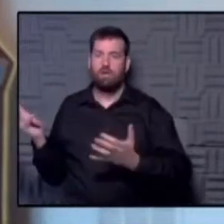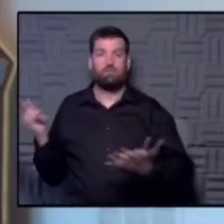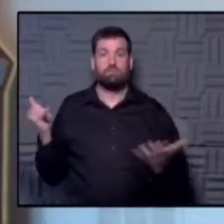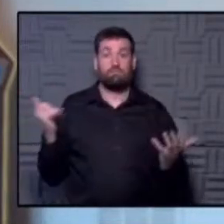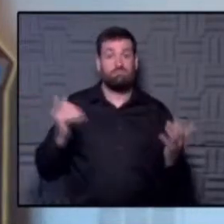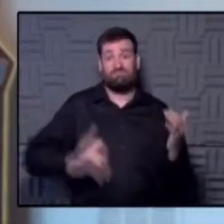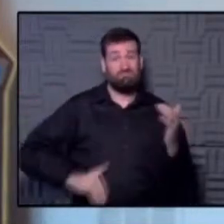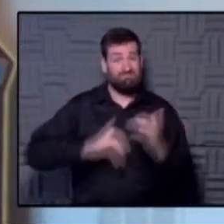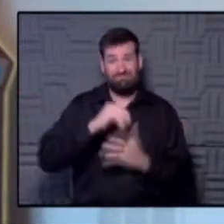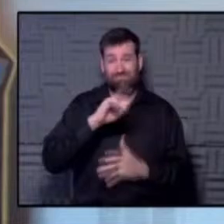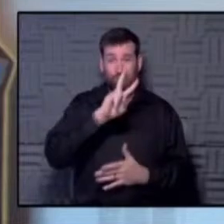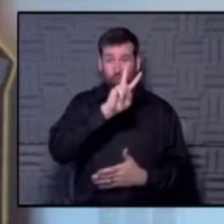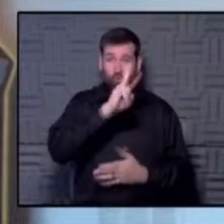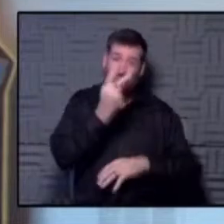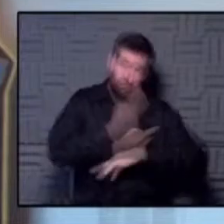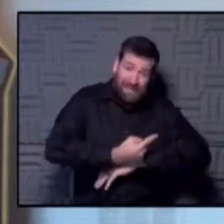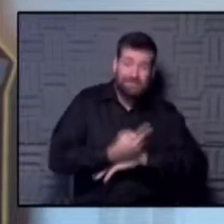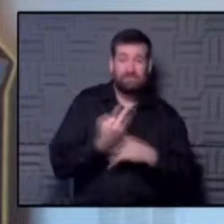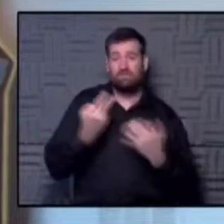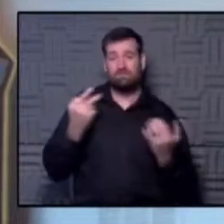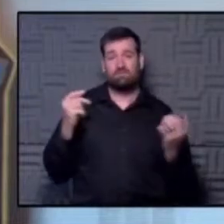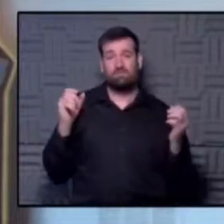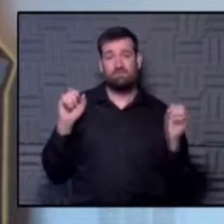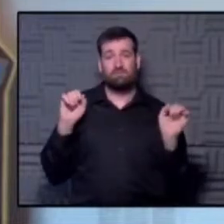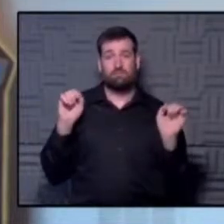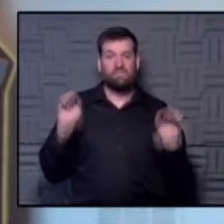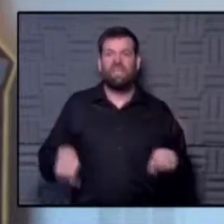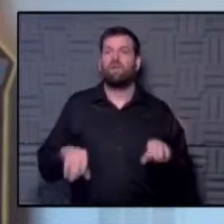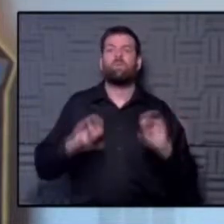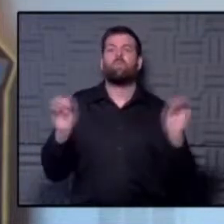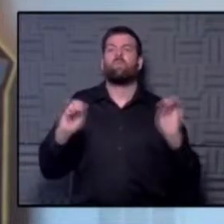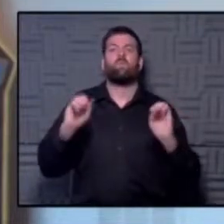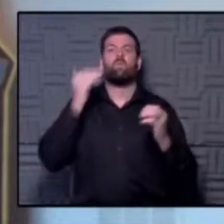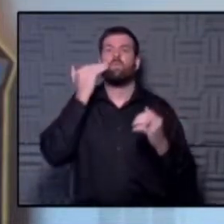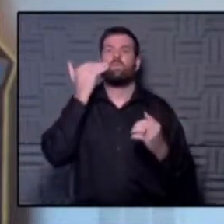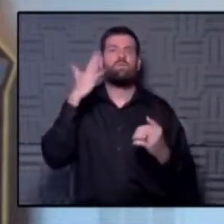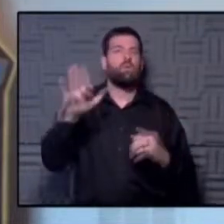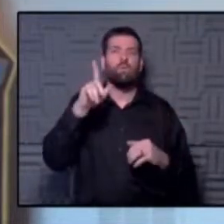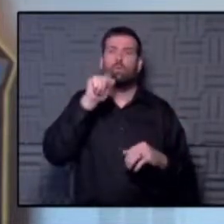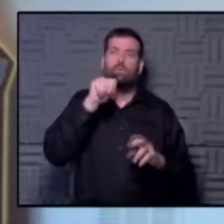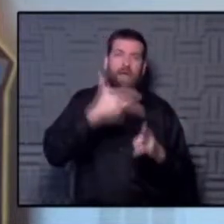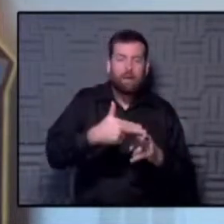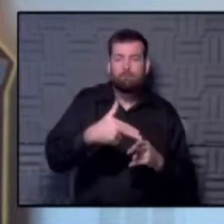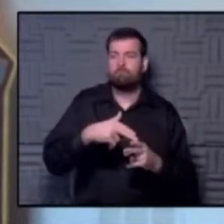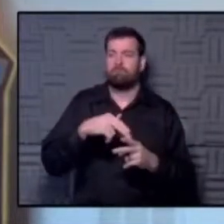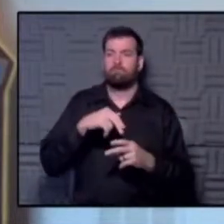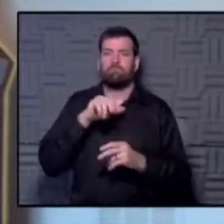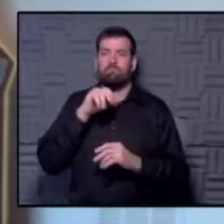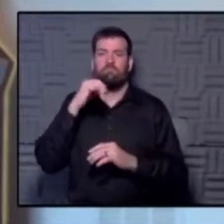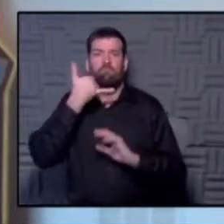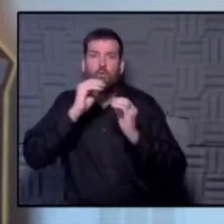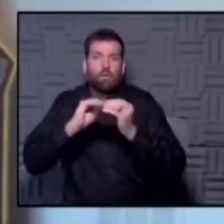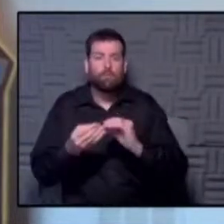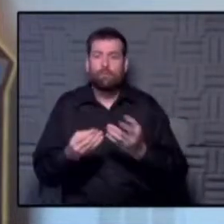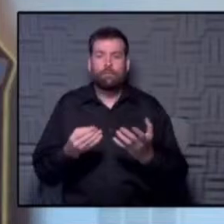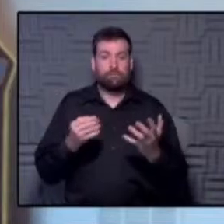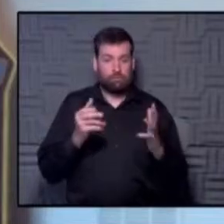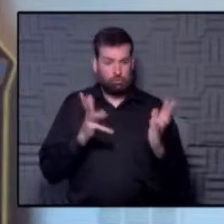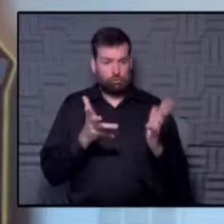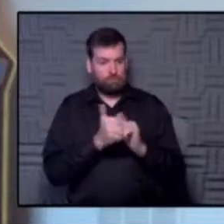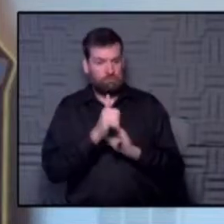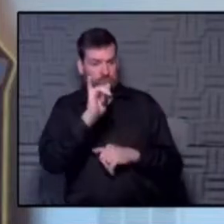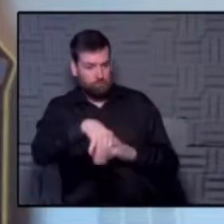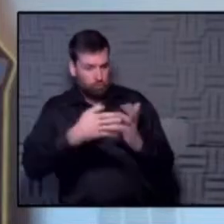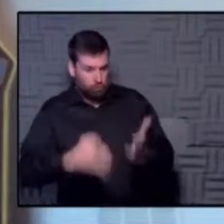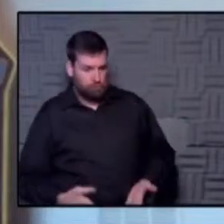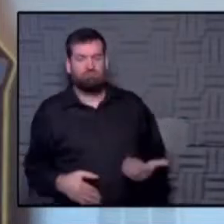up to 48 hours. And in many cases, you don't know their names or phone numbers. You weren't familiar with the person that you were talking to that day,